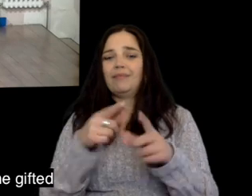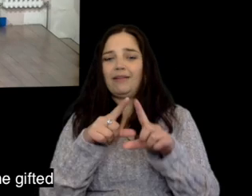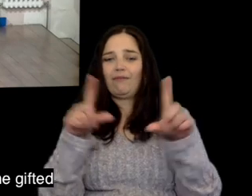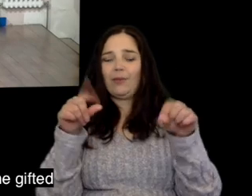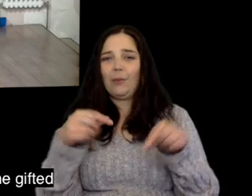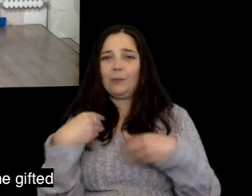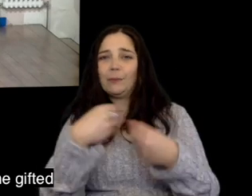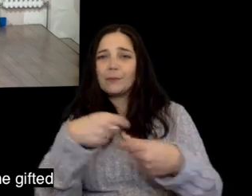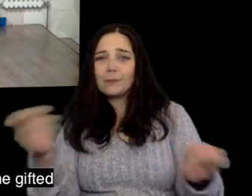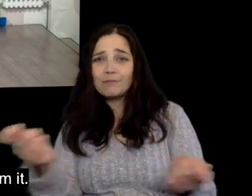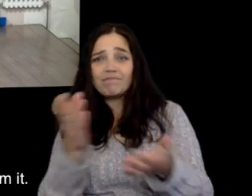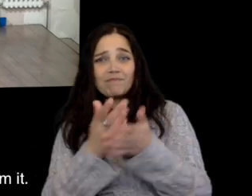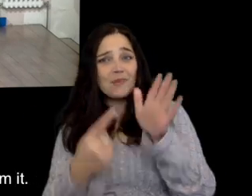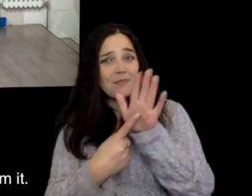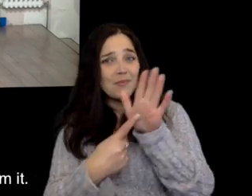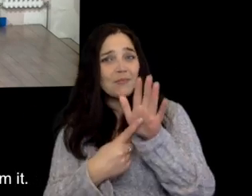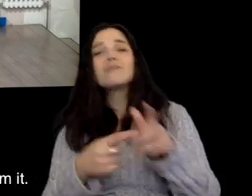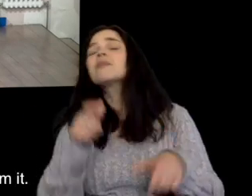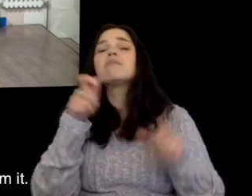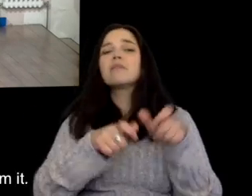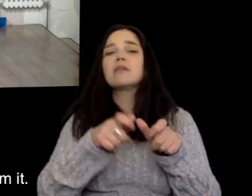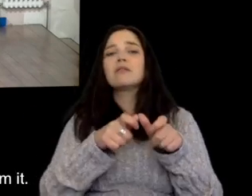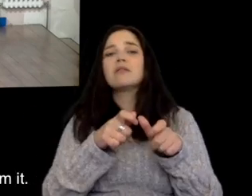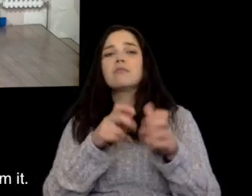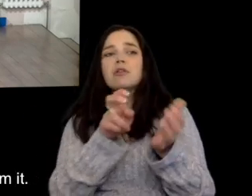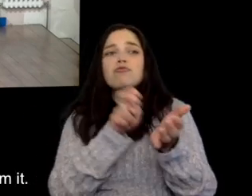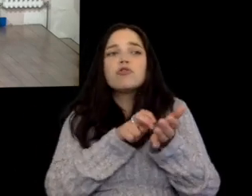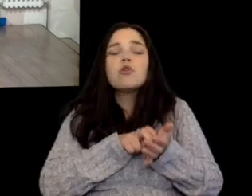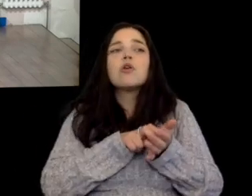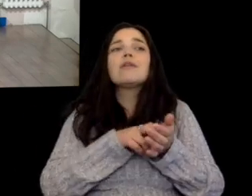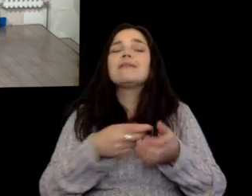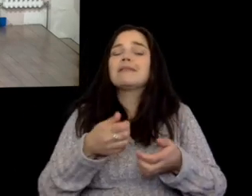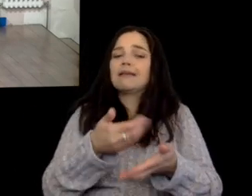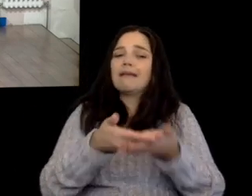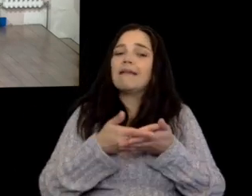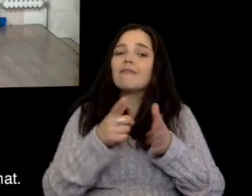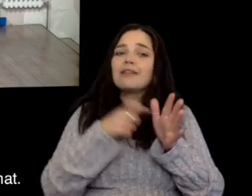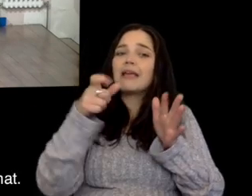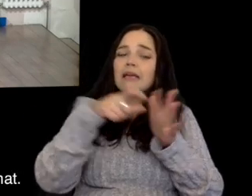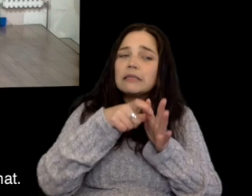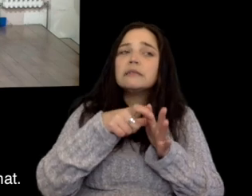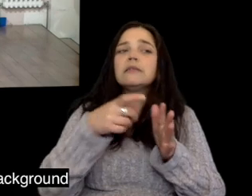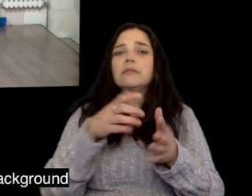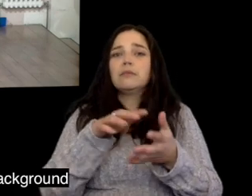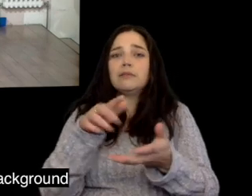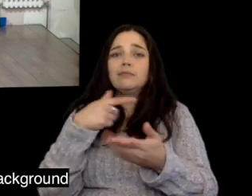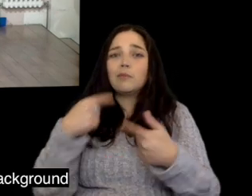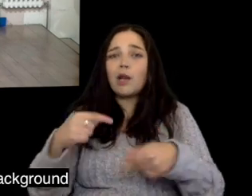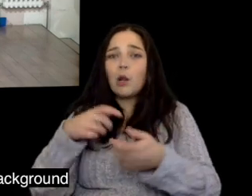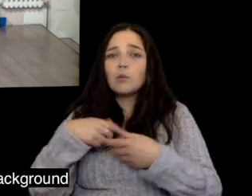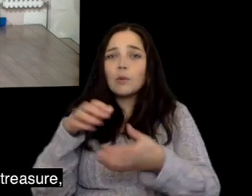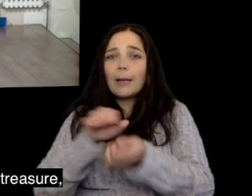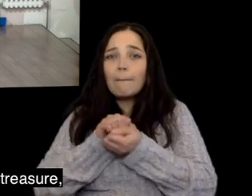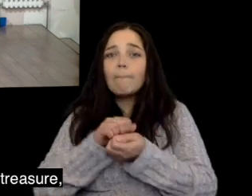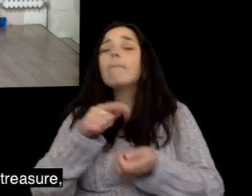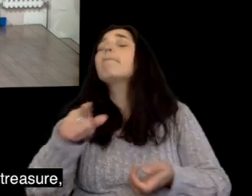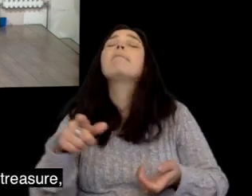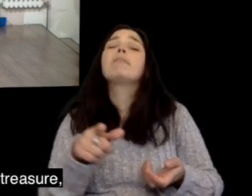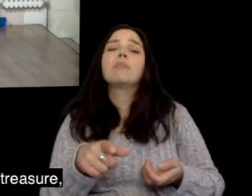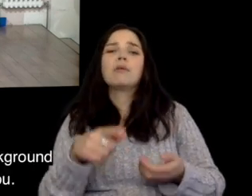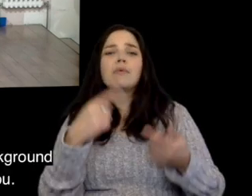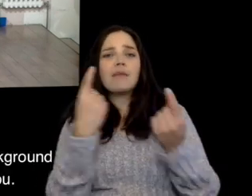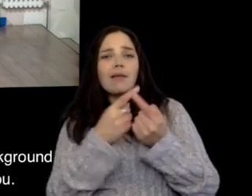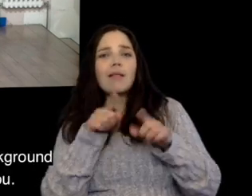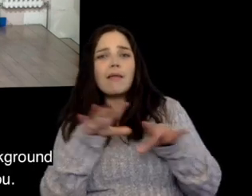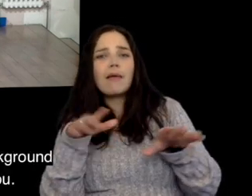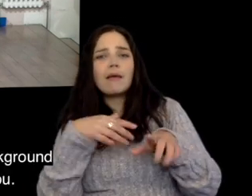out the envelopes, which is kind of important. People who record the gift aid and allow you to claim it. Things